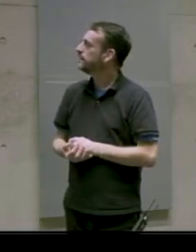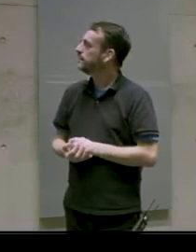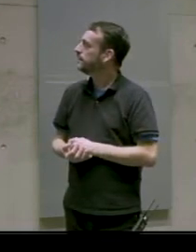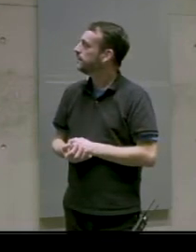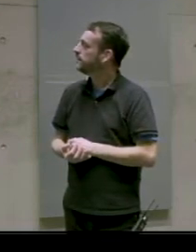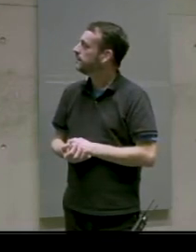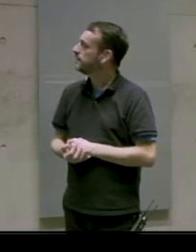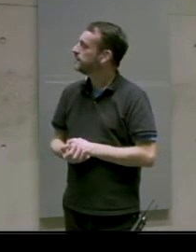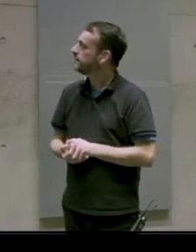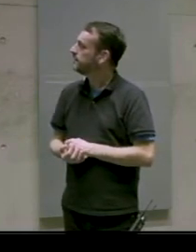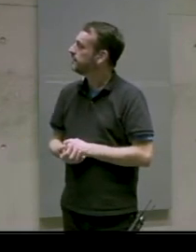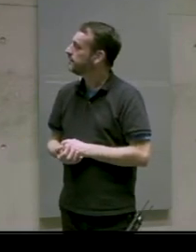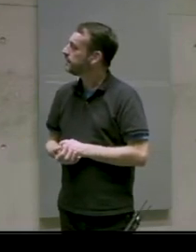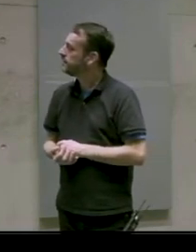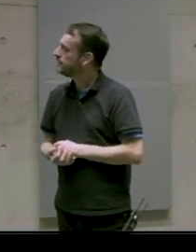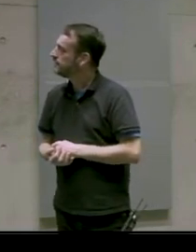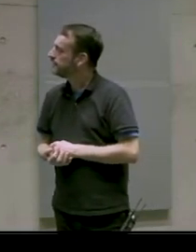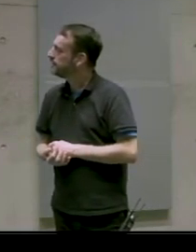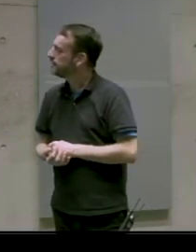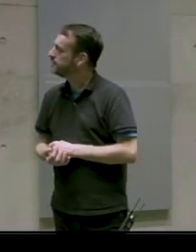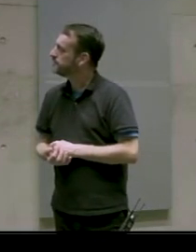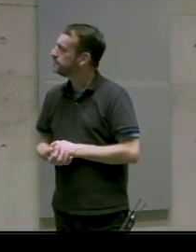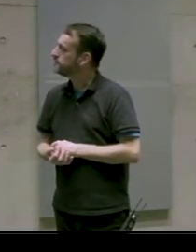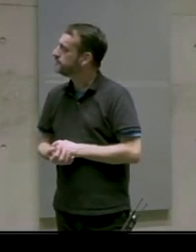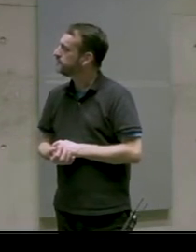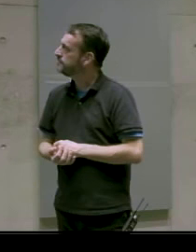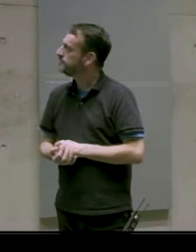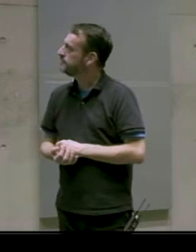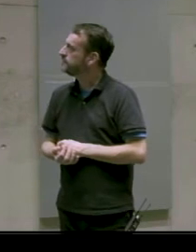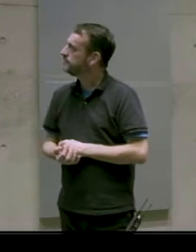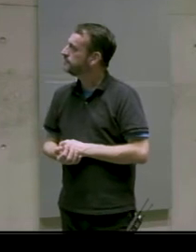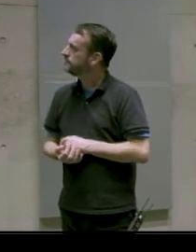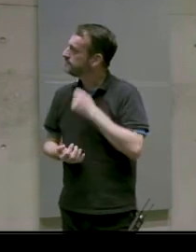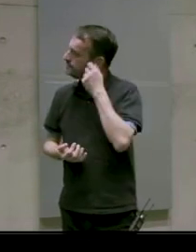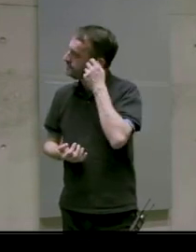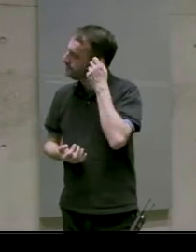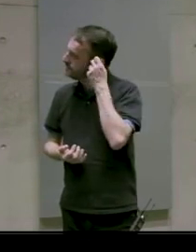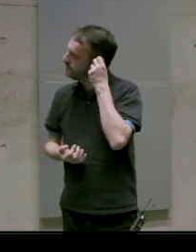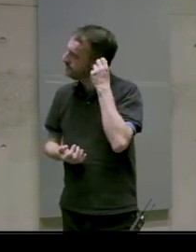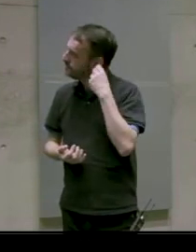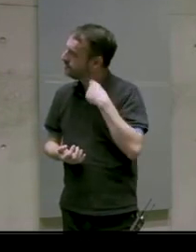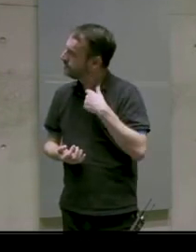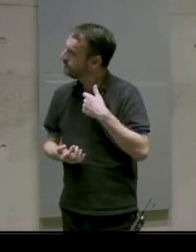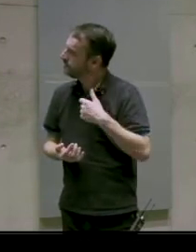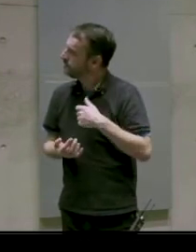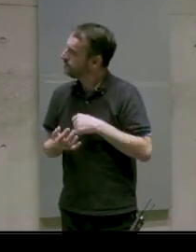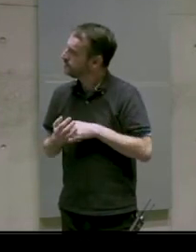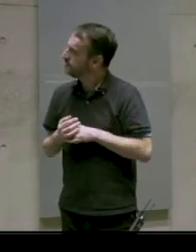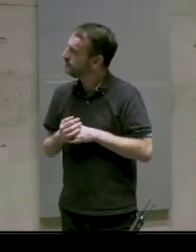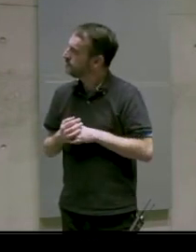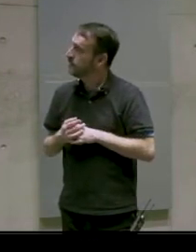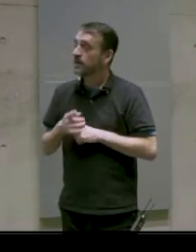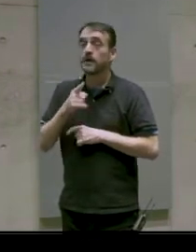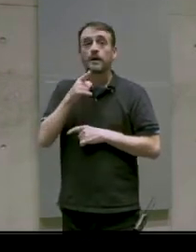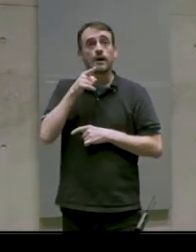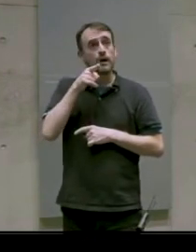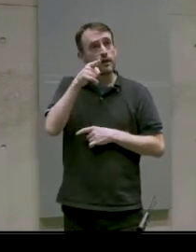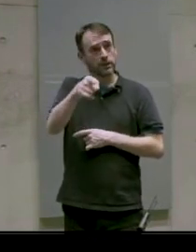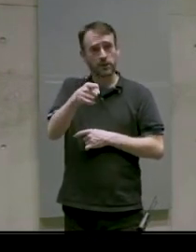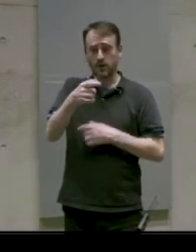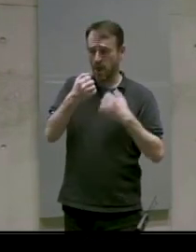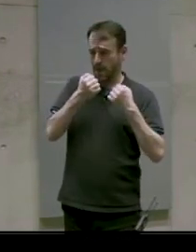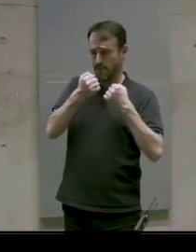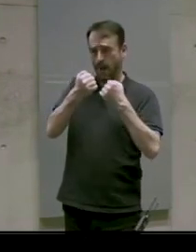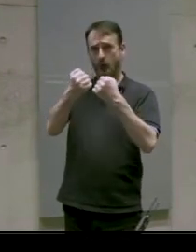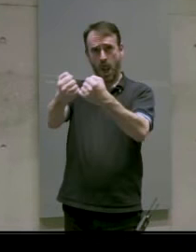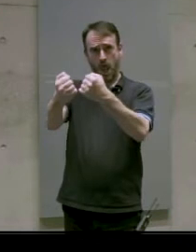26-month shipment mission. What the hell happened? Co-pilot Ricky Zhang has sealed himself in the cockpit.